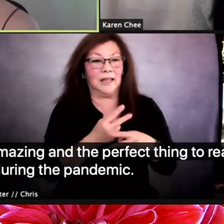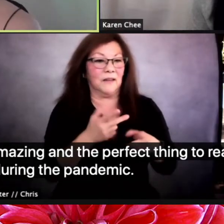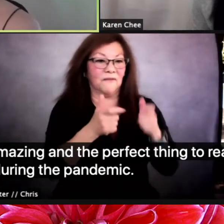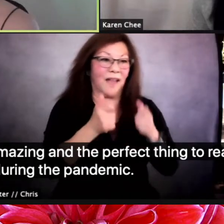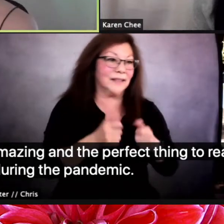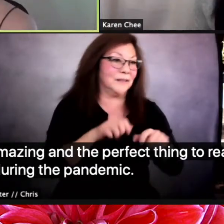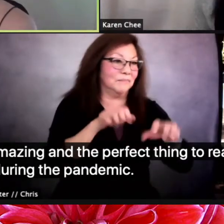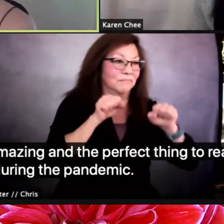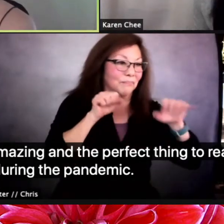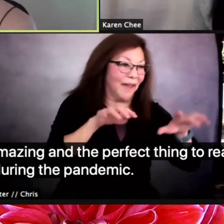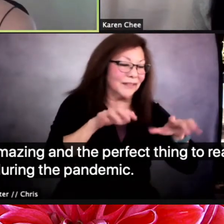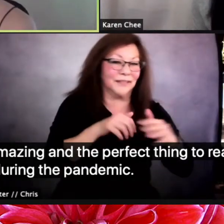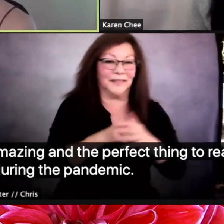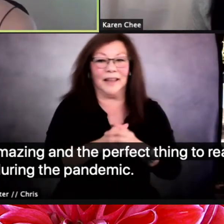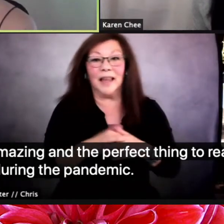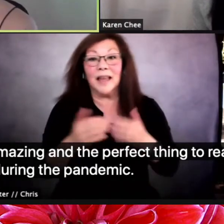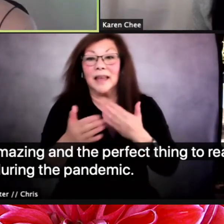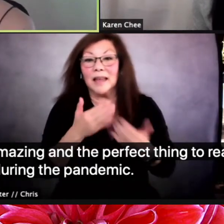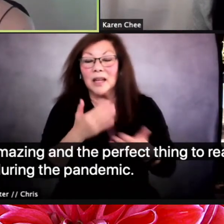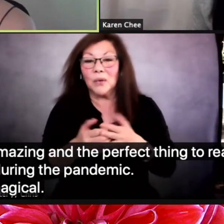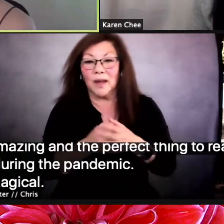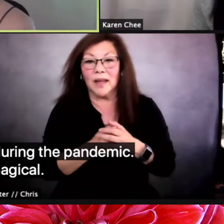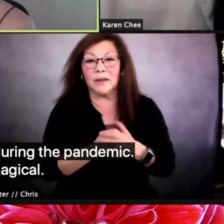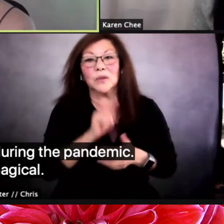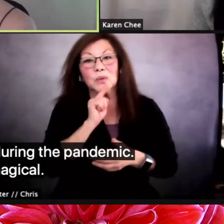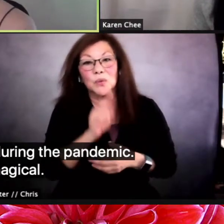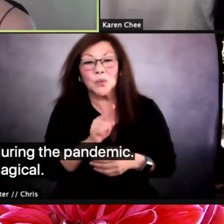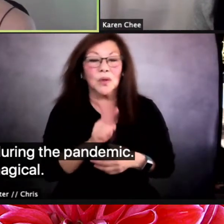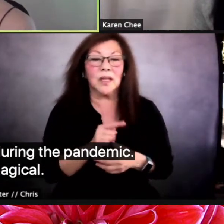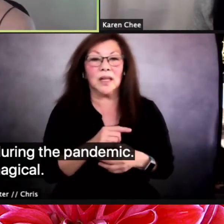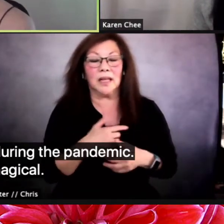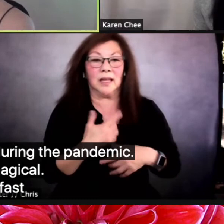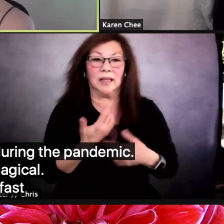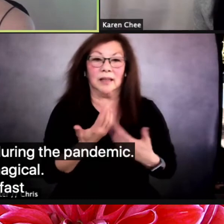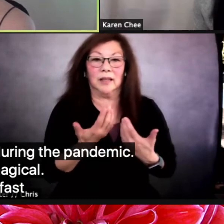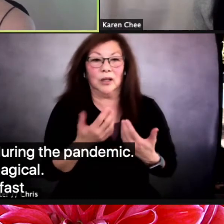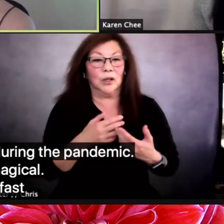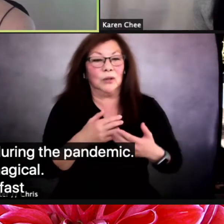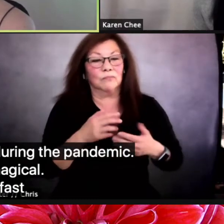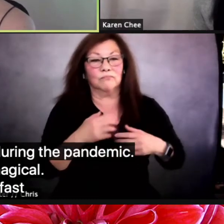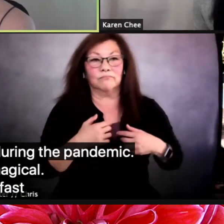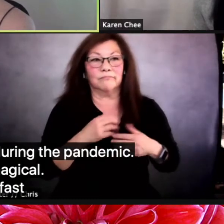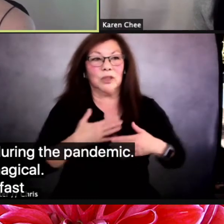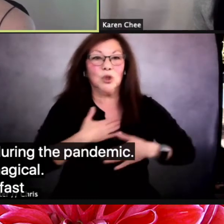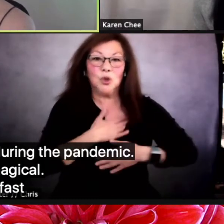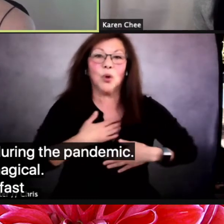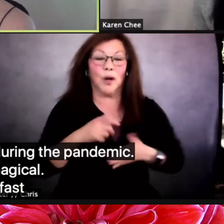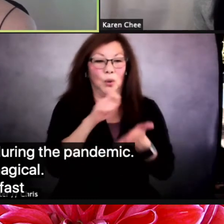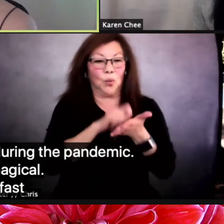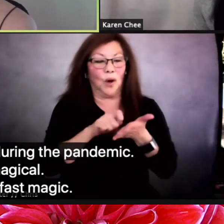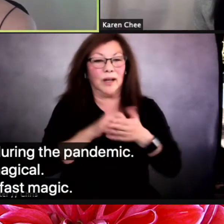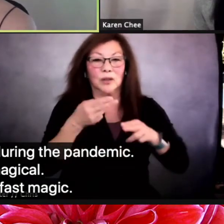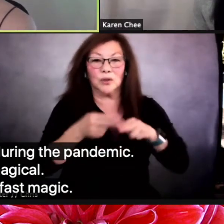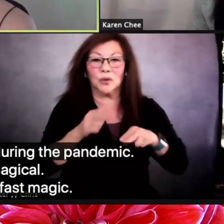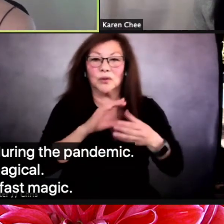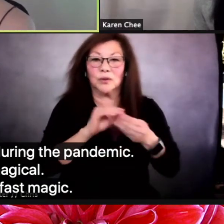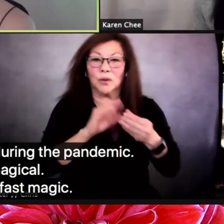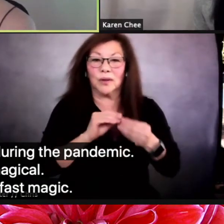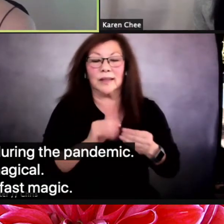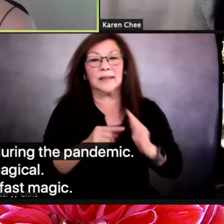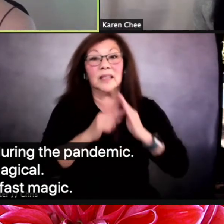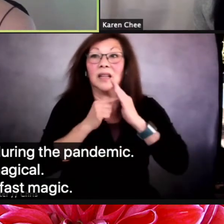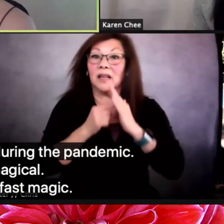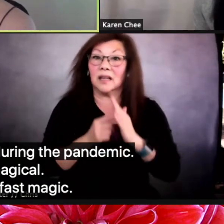magic. Anyway, so I really was really in the groove of writing short stories. I enjoy them. And this started out as a short